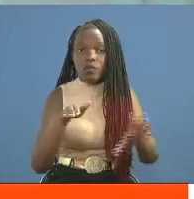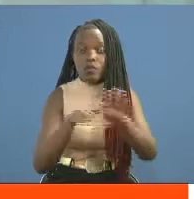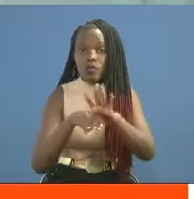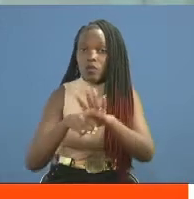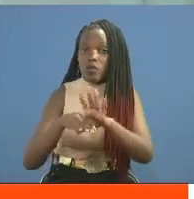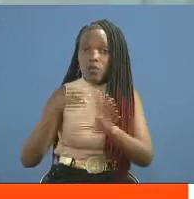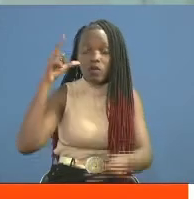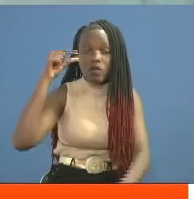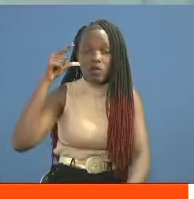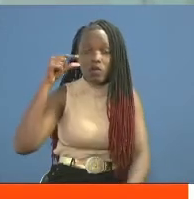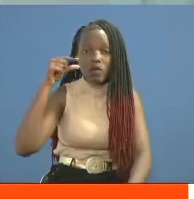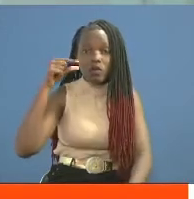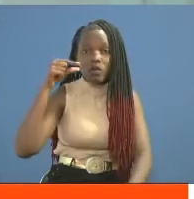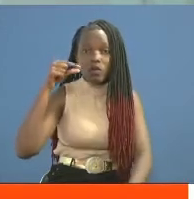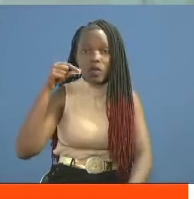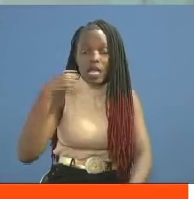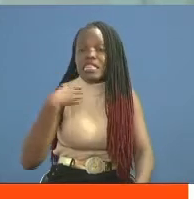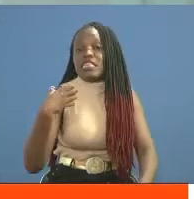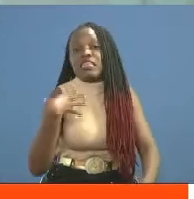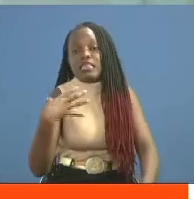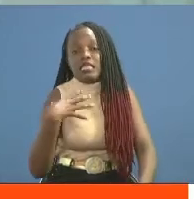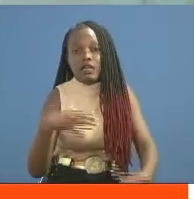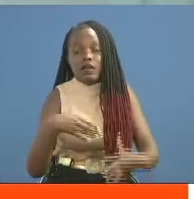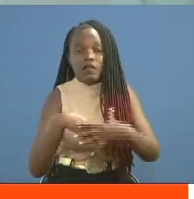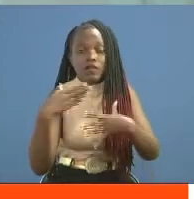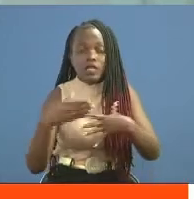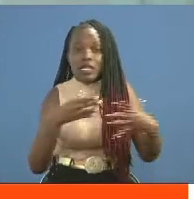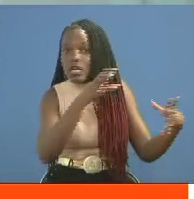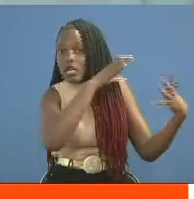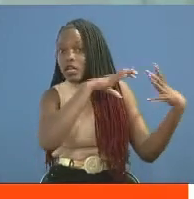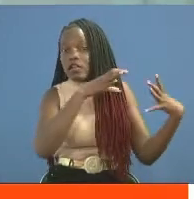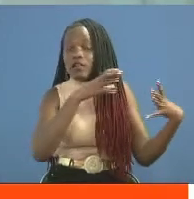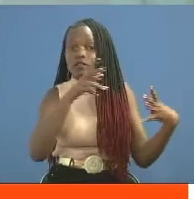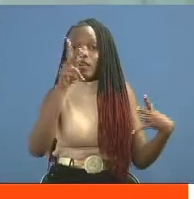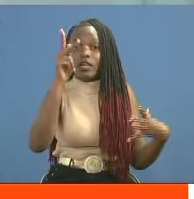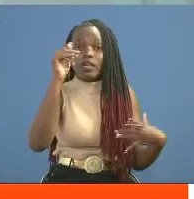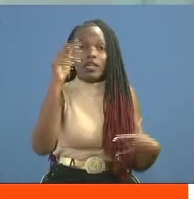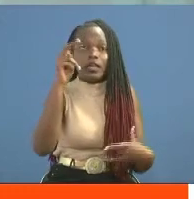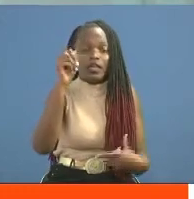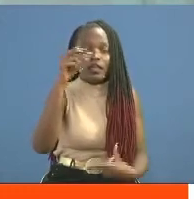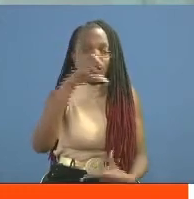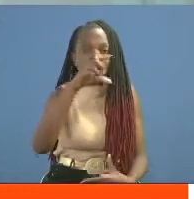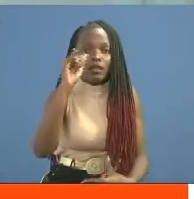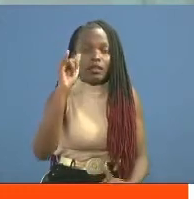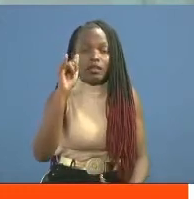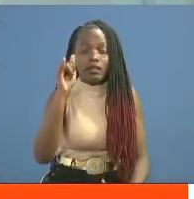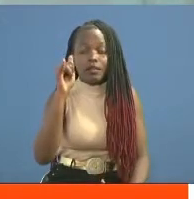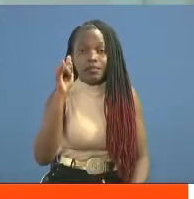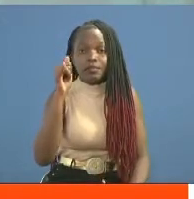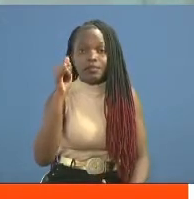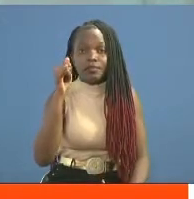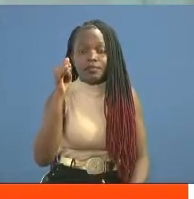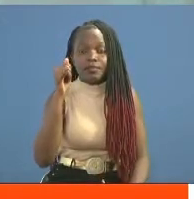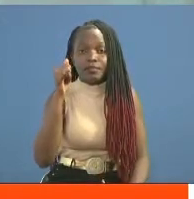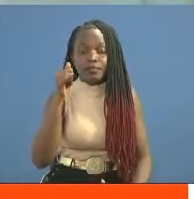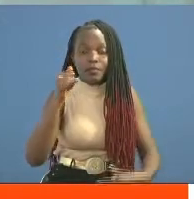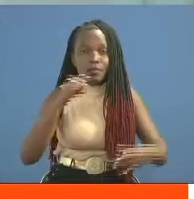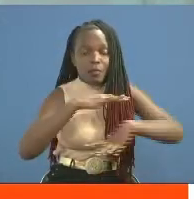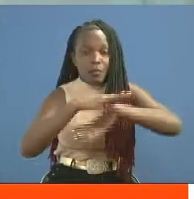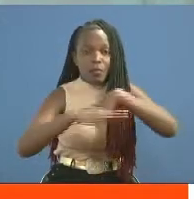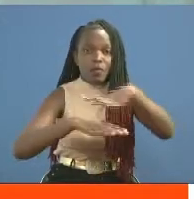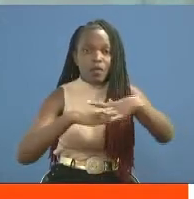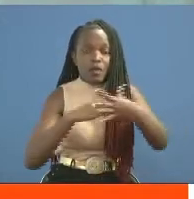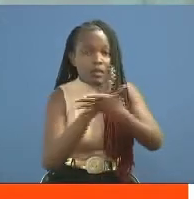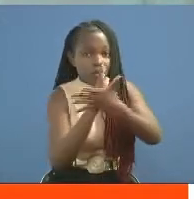coast faces a major threat after Kilifi Governor Amason Kingi continued unrelented with the push for a